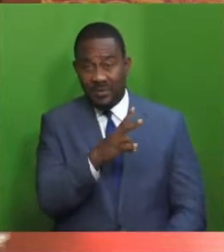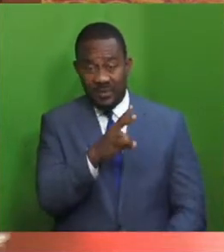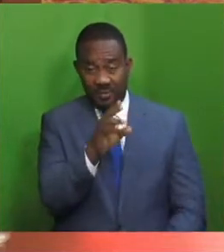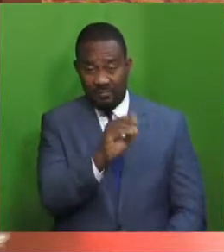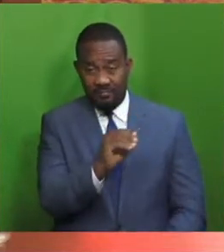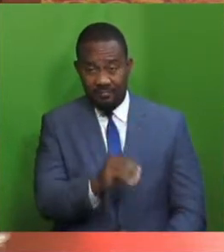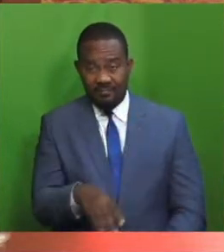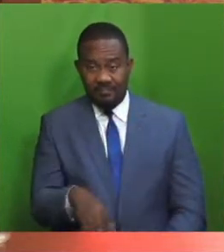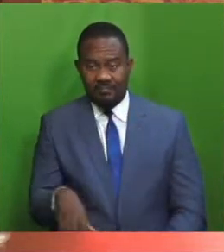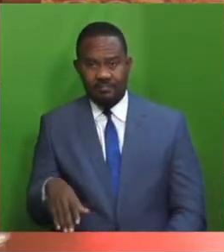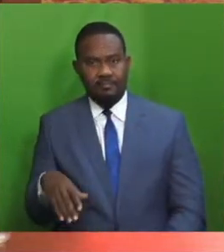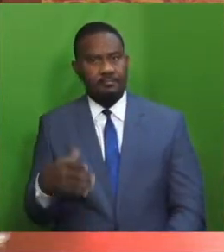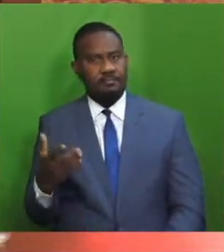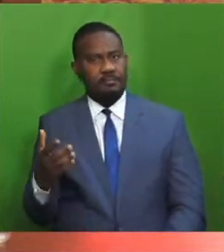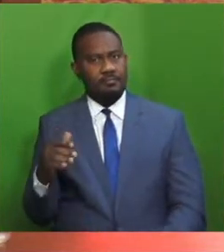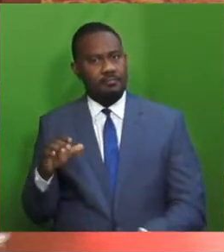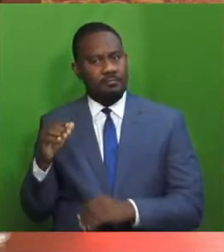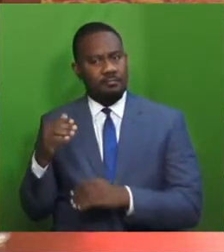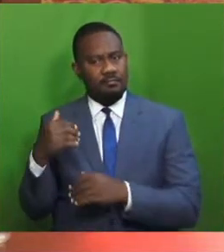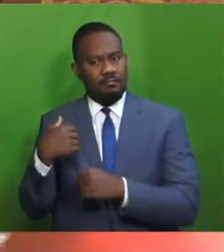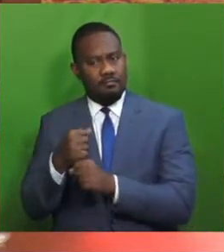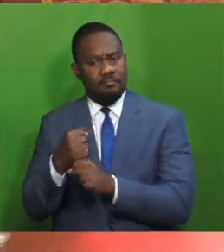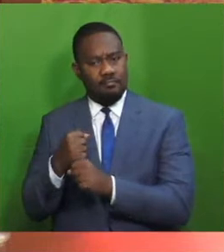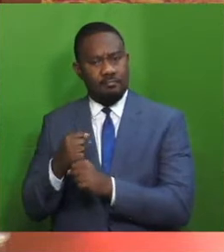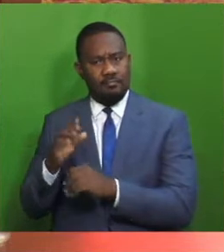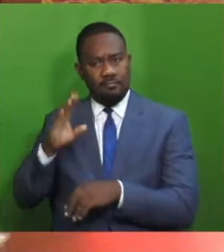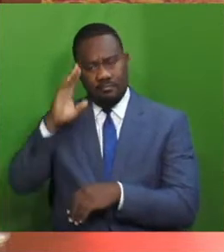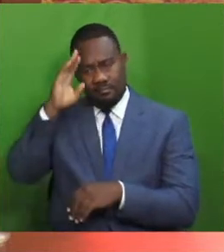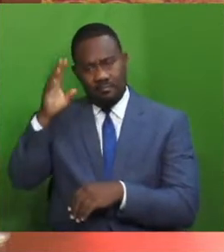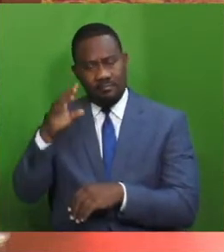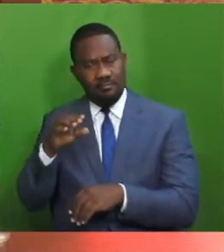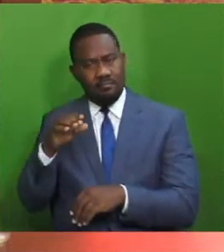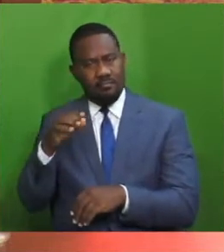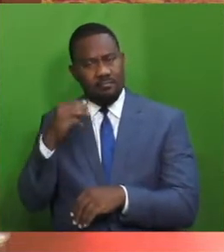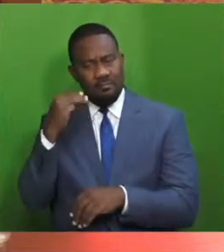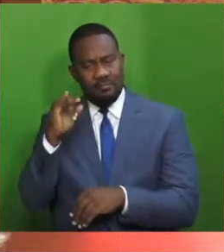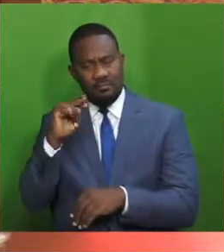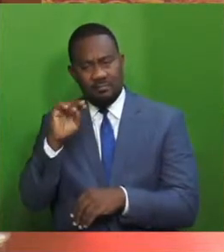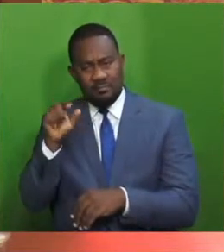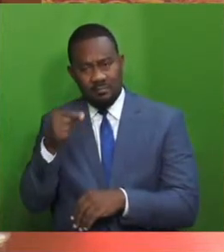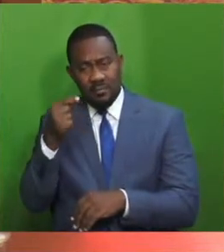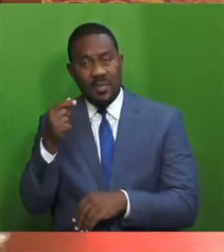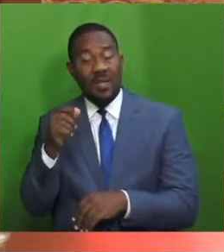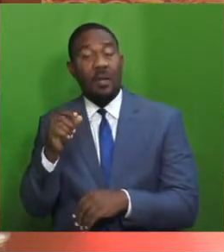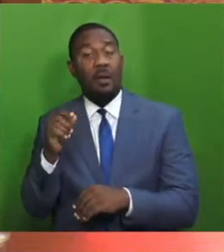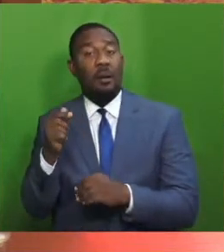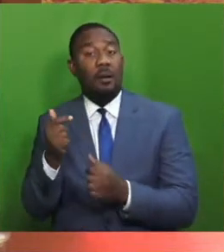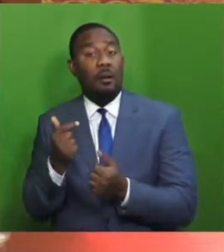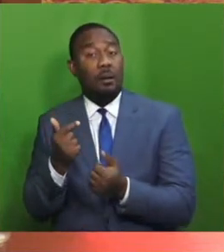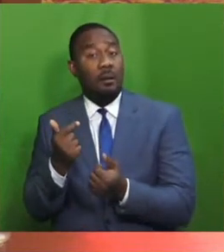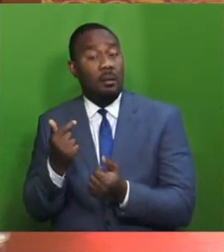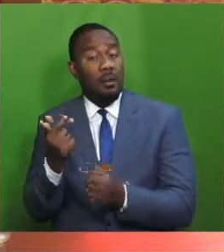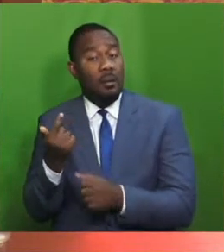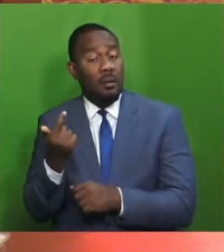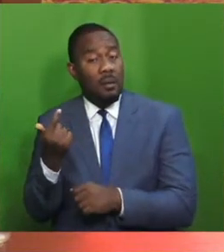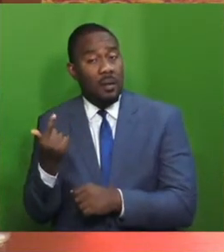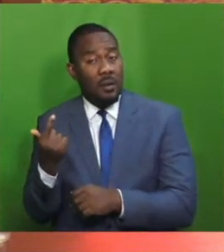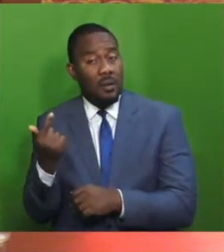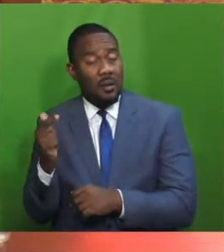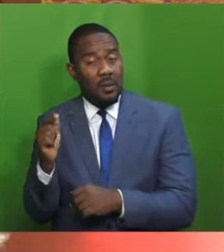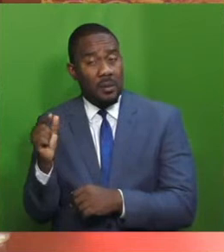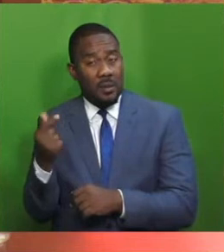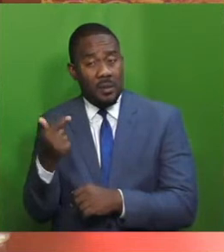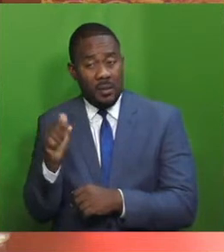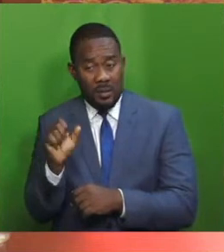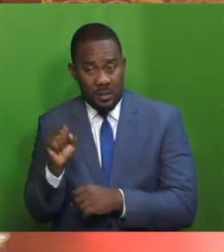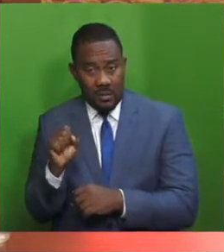industry 10.3 on the average. Mining and gas 26%. Mining and quarrying